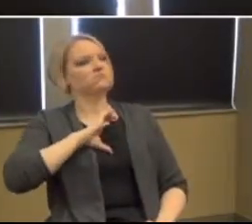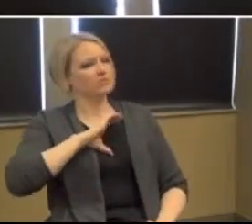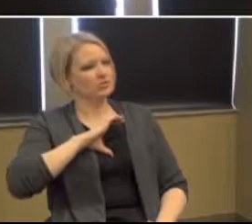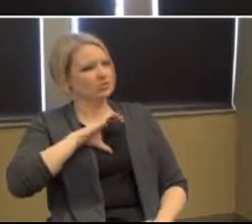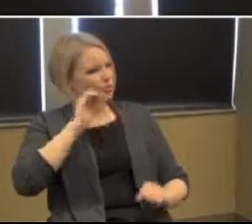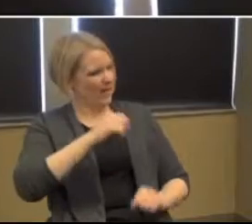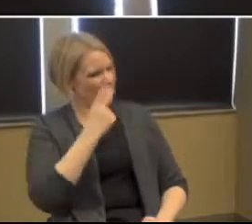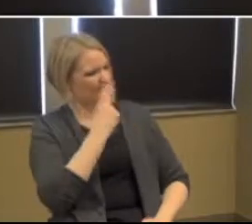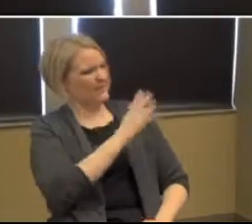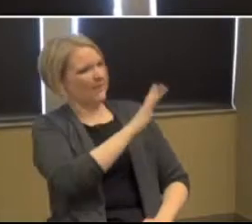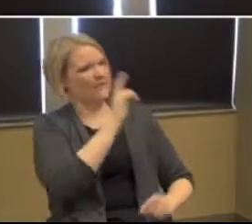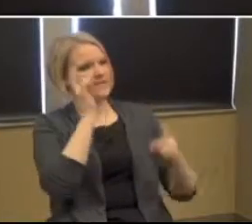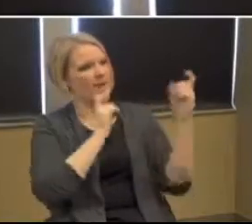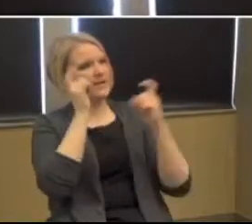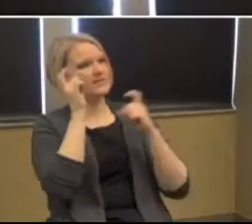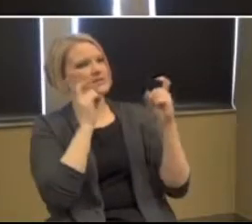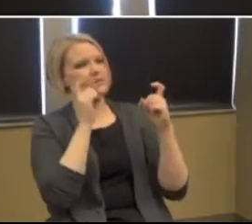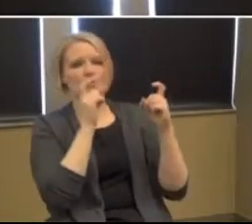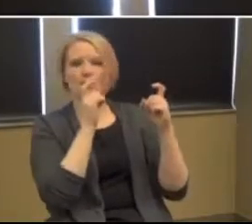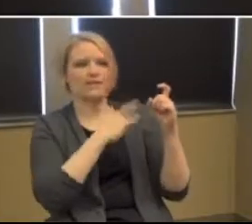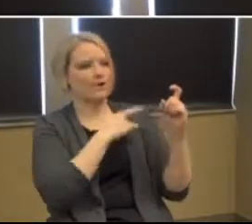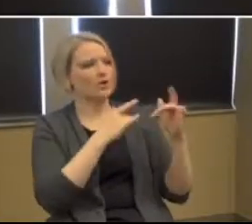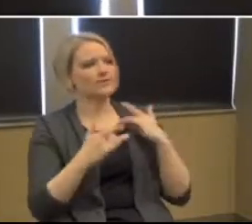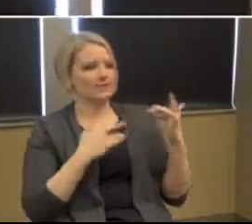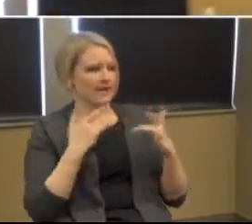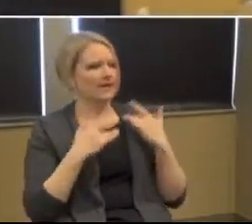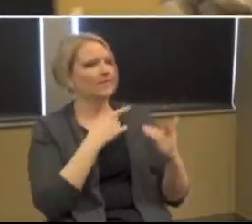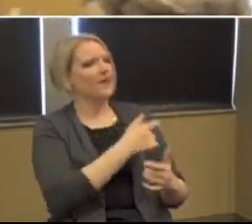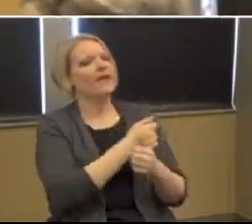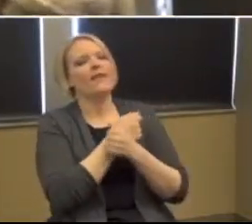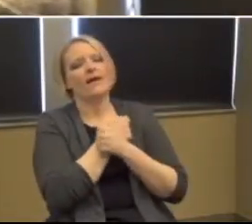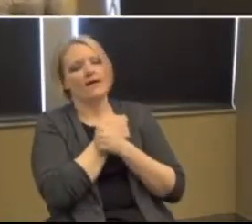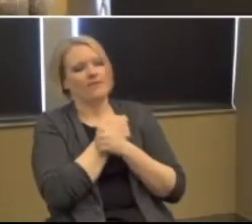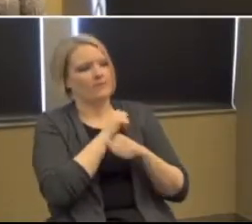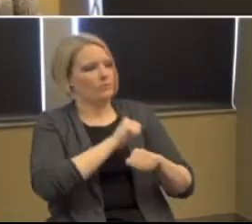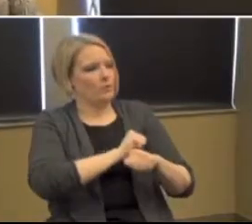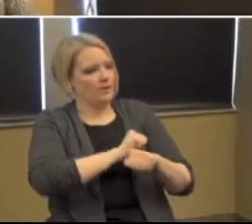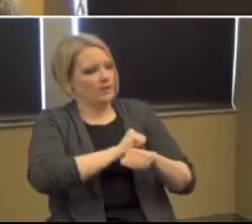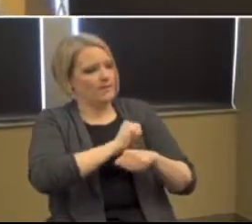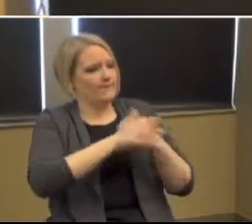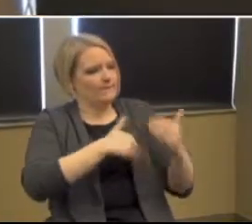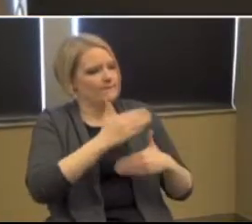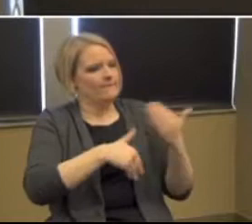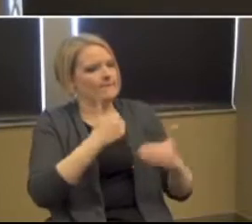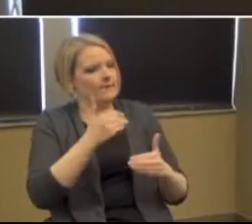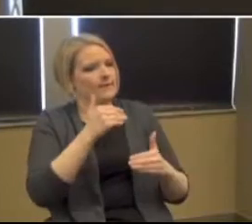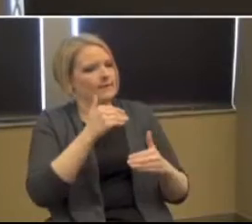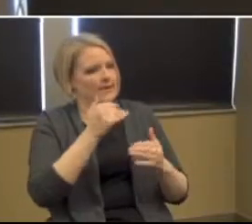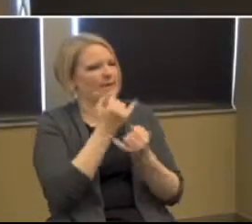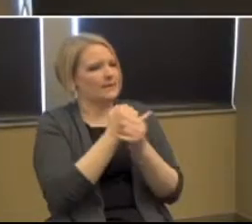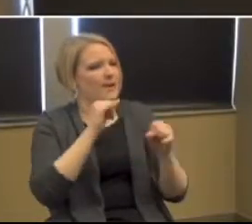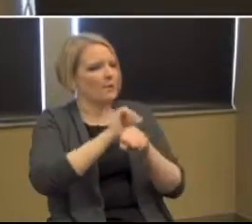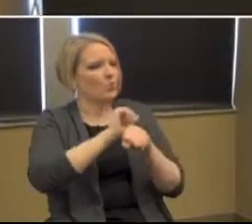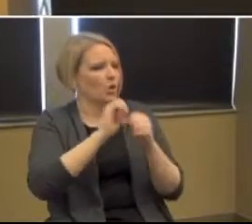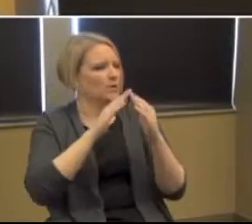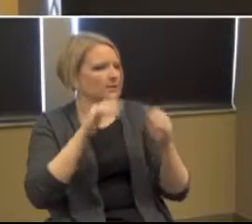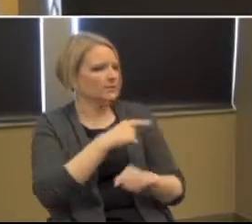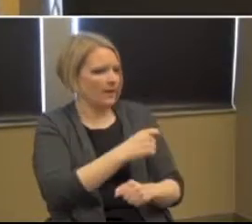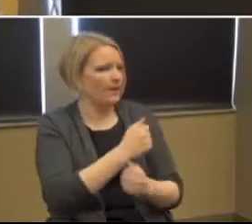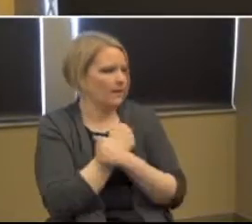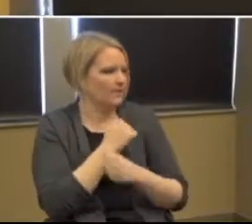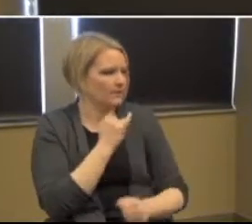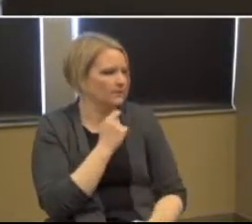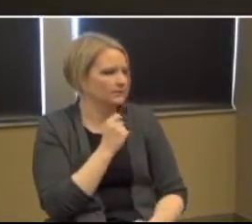on their faces that they're so excited. They do love working through independent work systems, no doubt. This is another